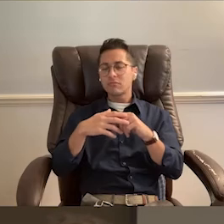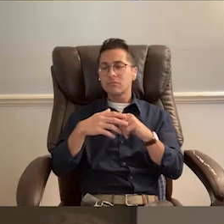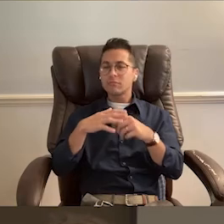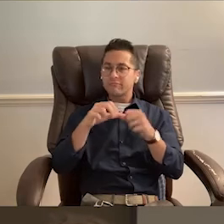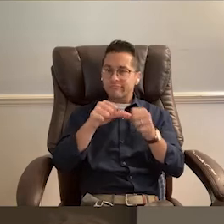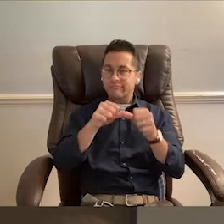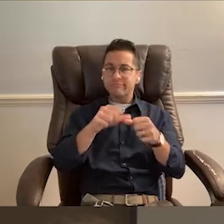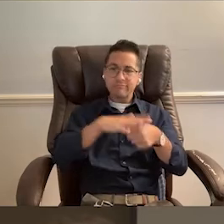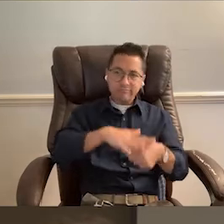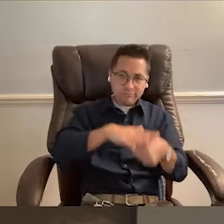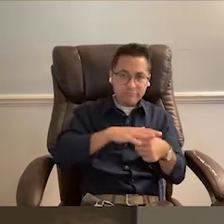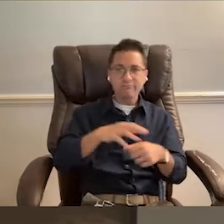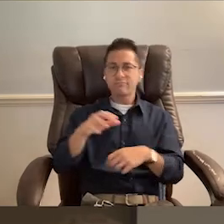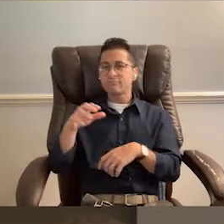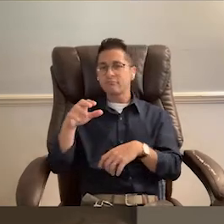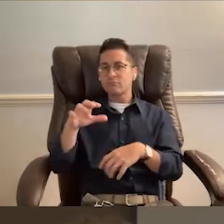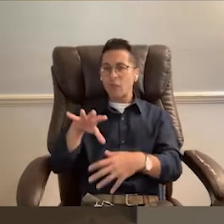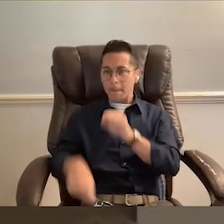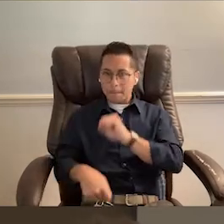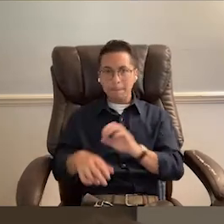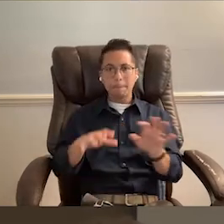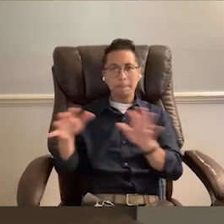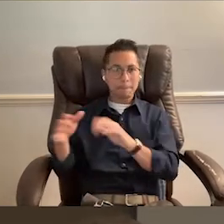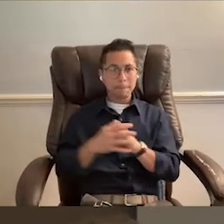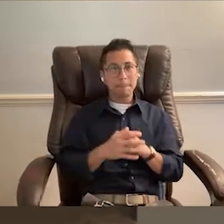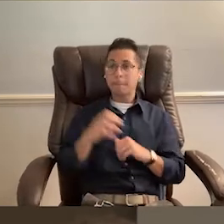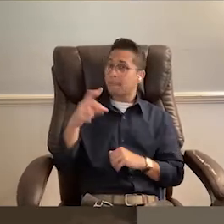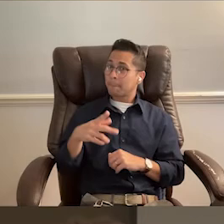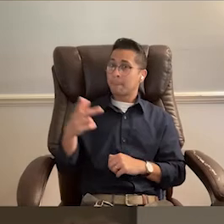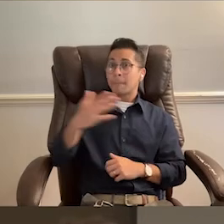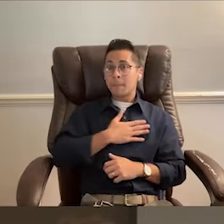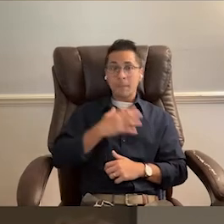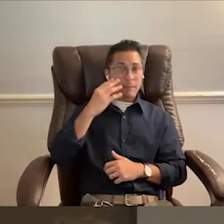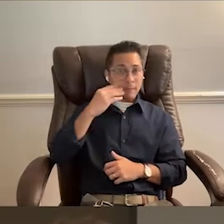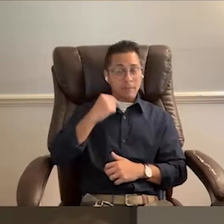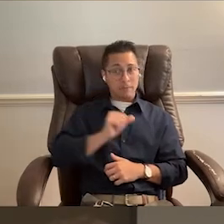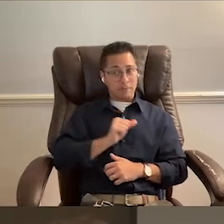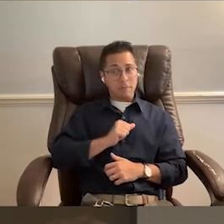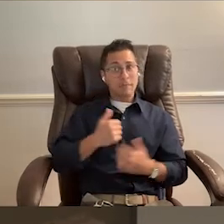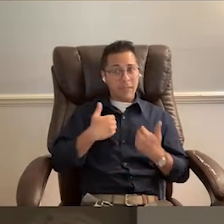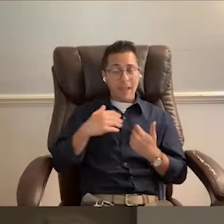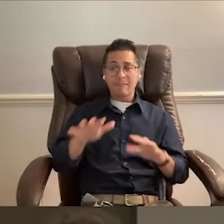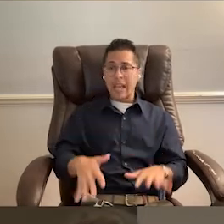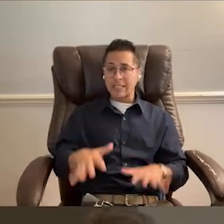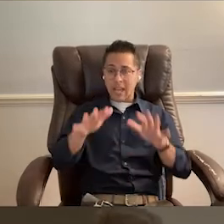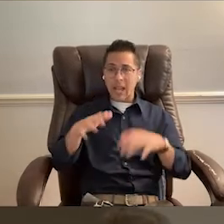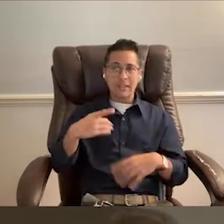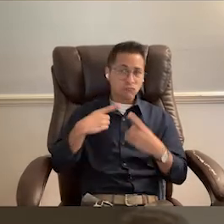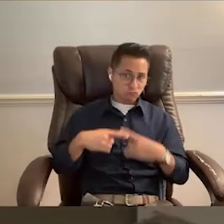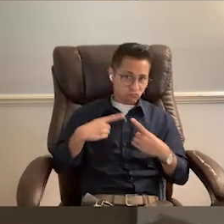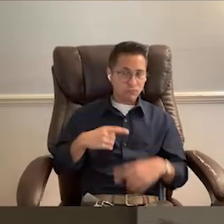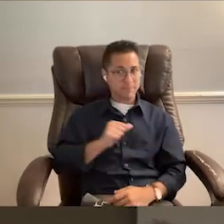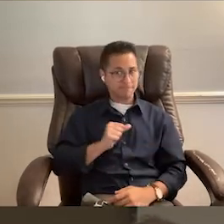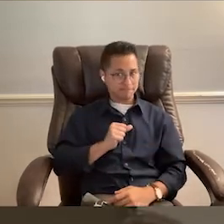seasonal depression, ongoing stress and anxiety, brain injury. Okay. That's